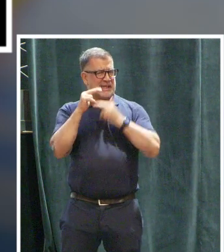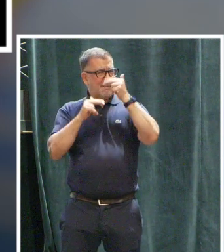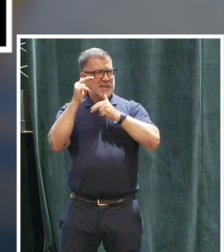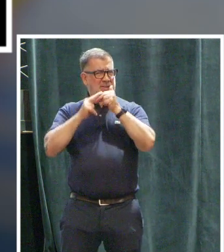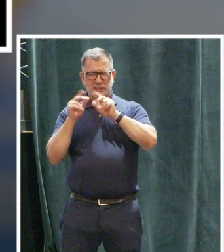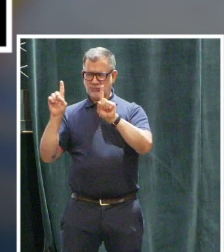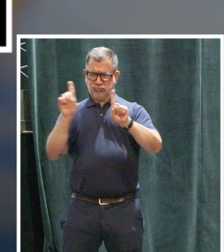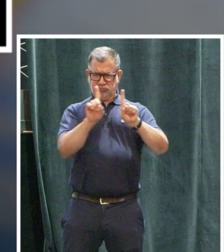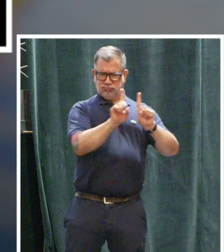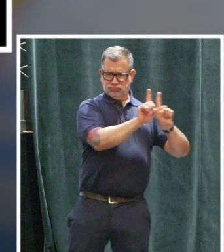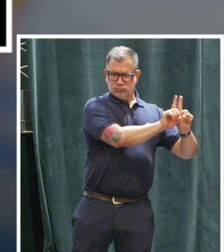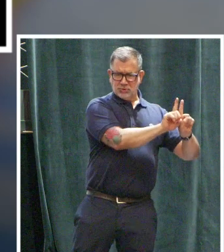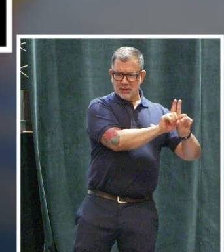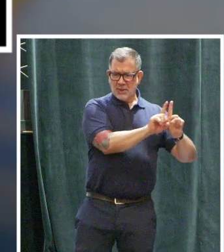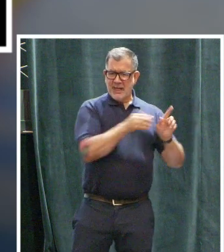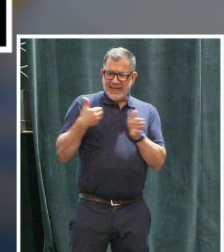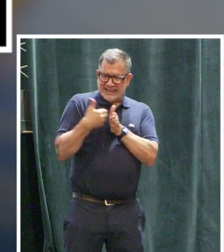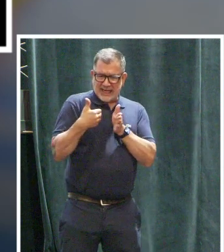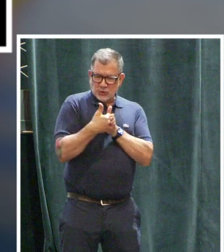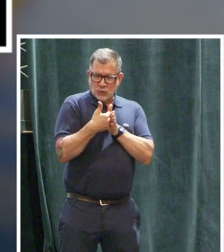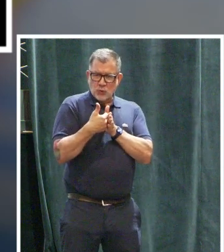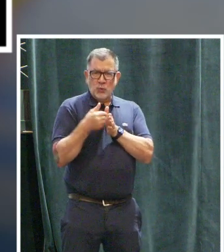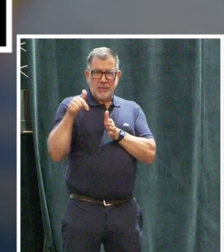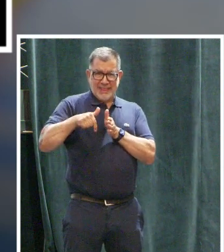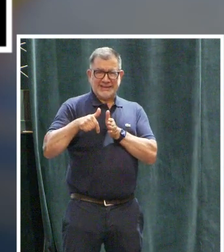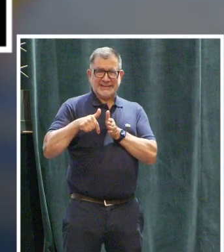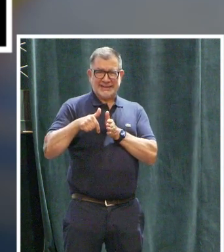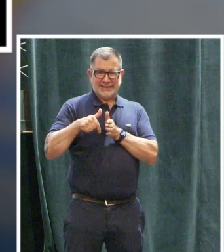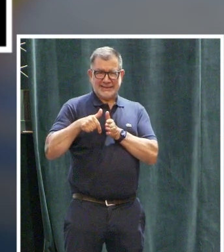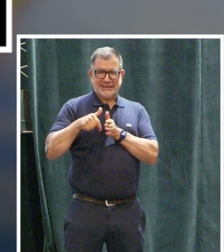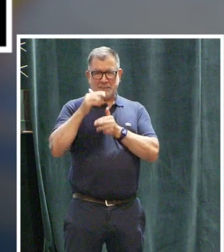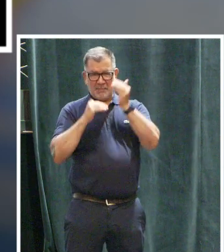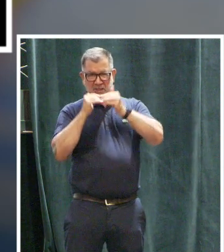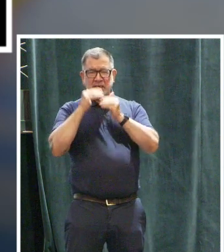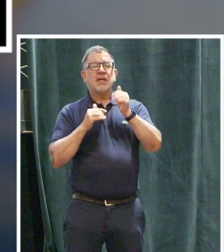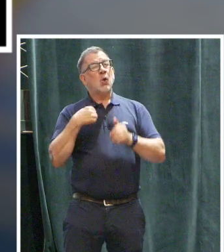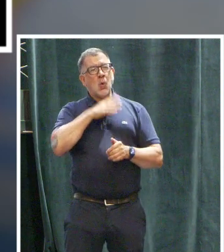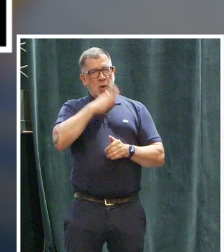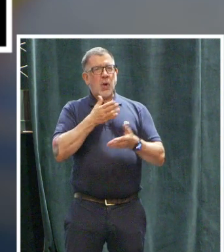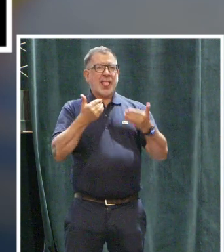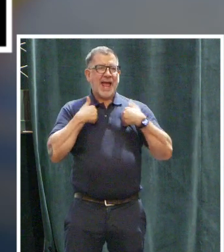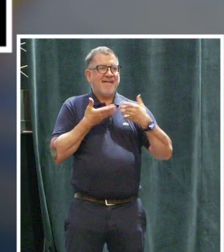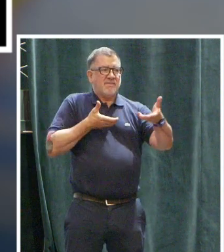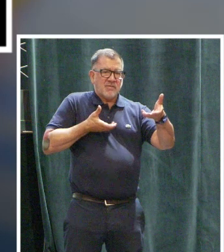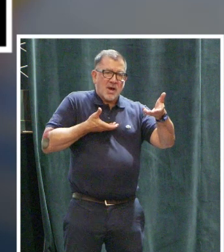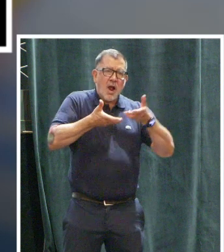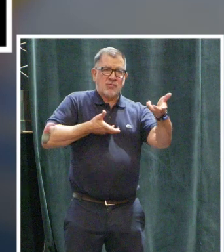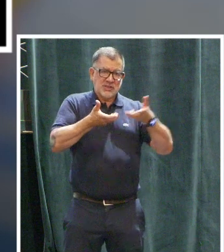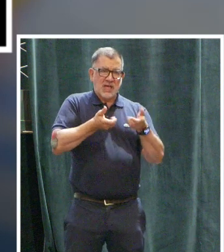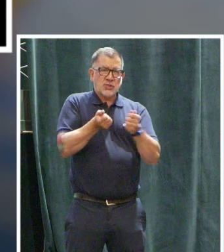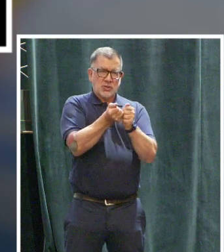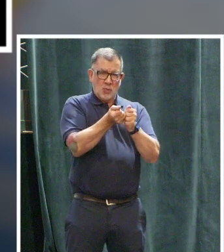located along the proposed alignment. So we will be having conversations and opportunities